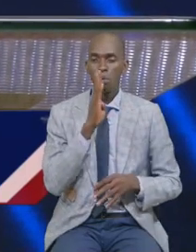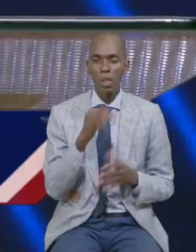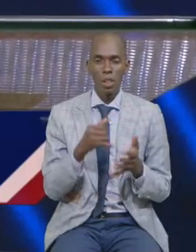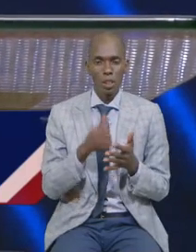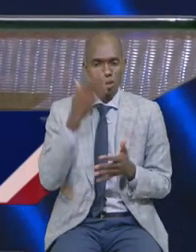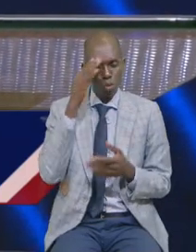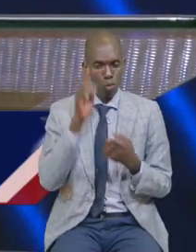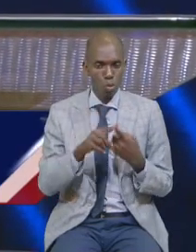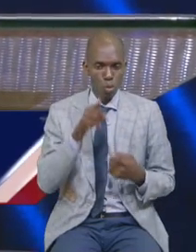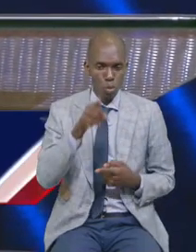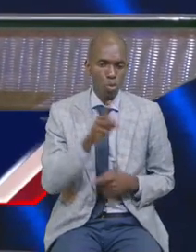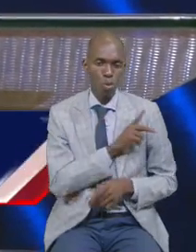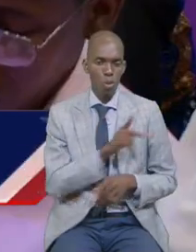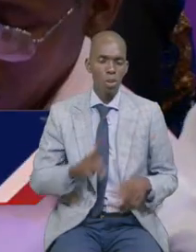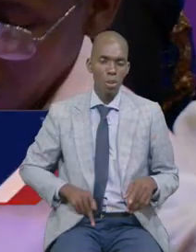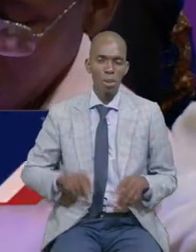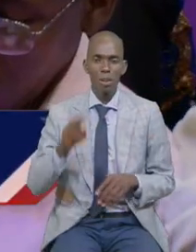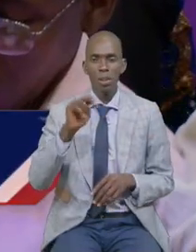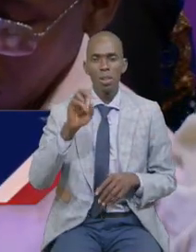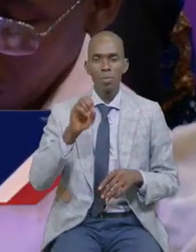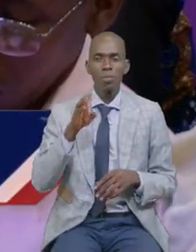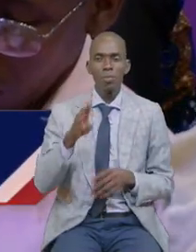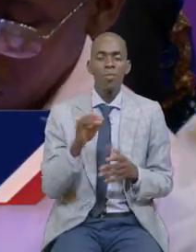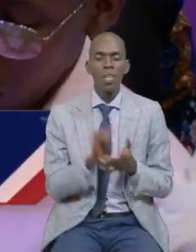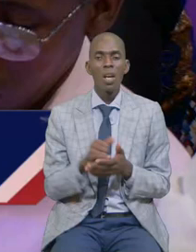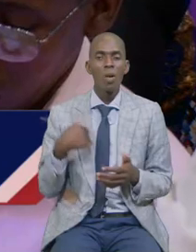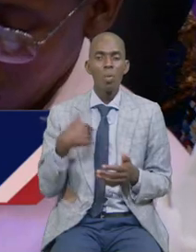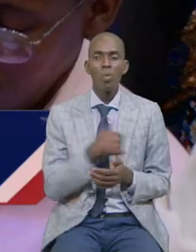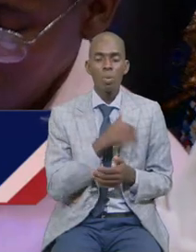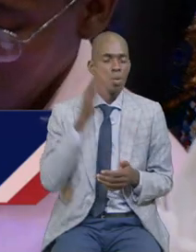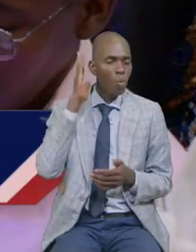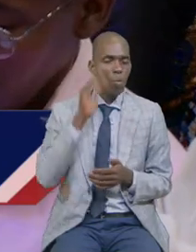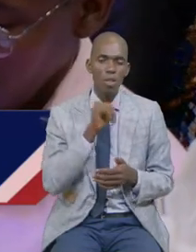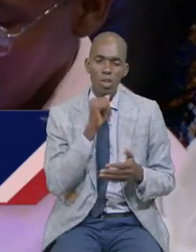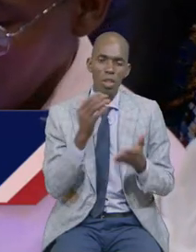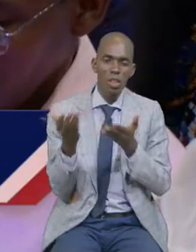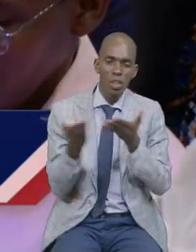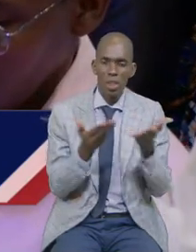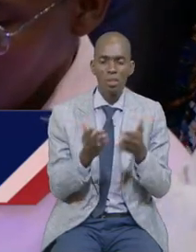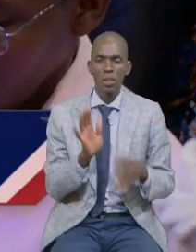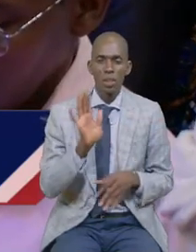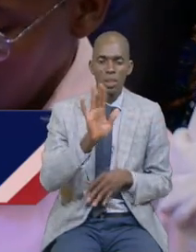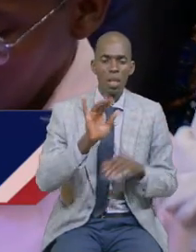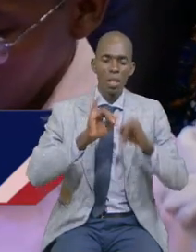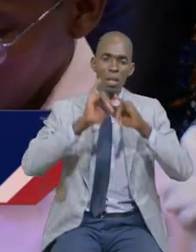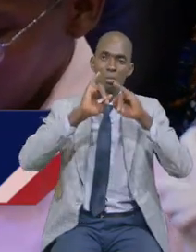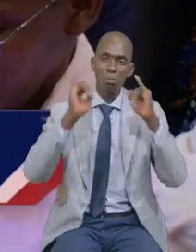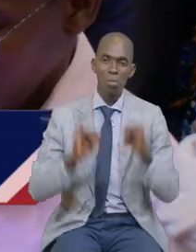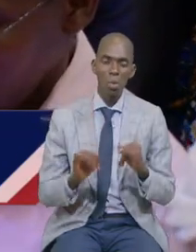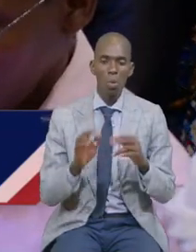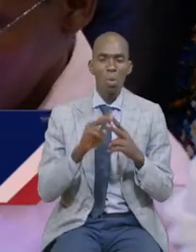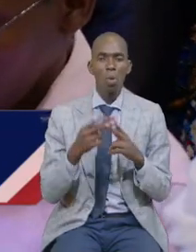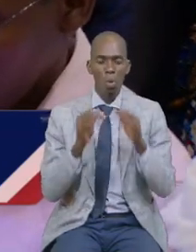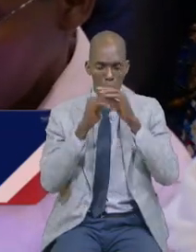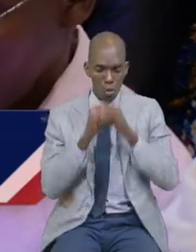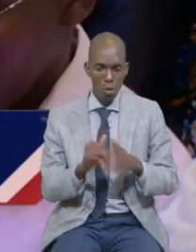unto thee, O king, that we will not serve thy gods, nor worship the golden